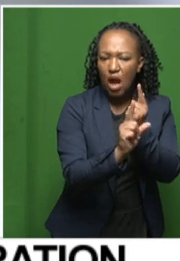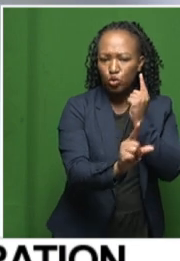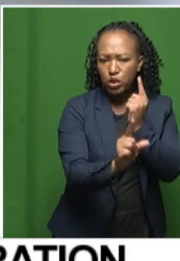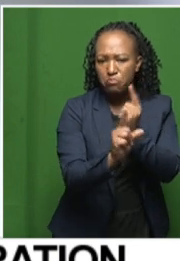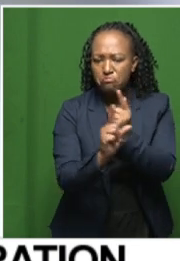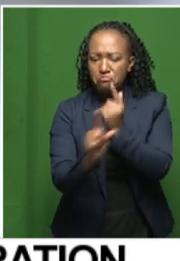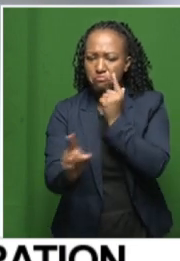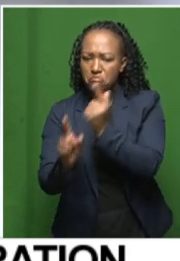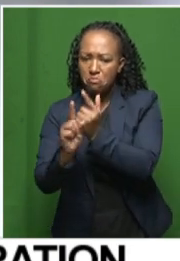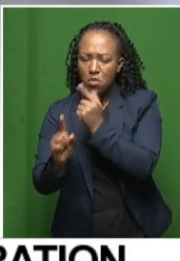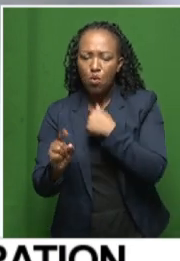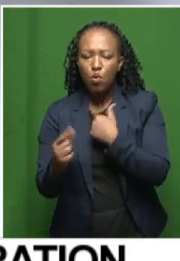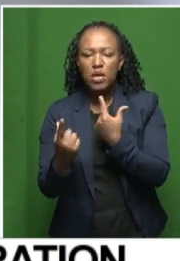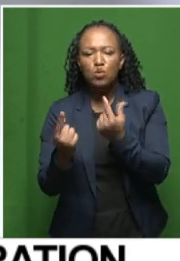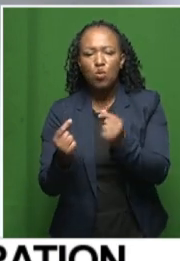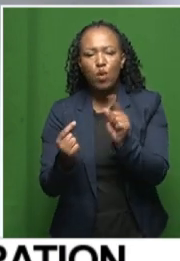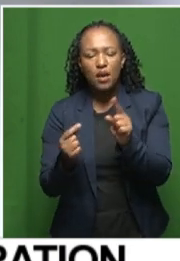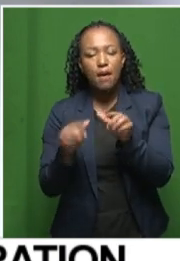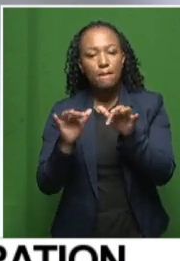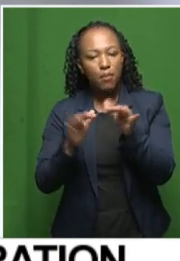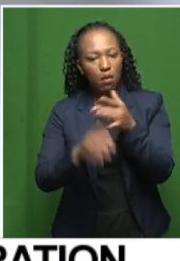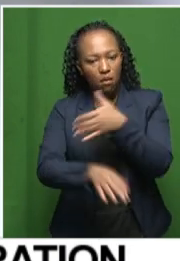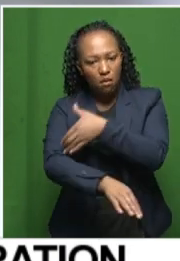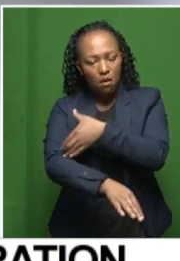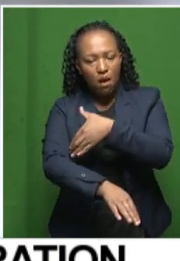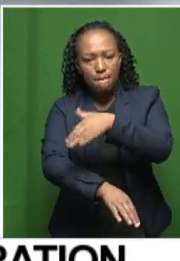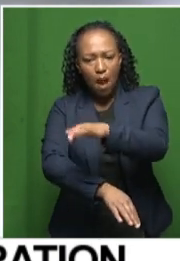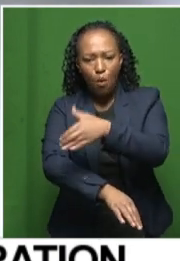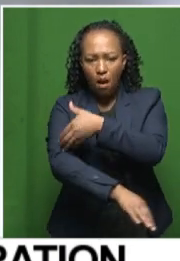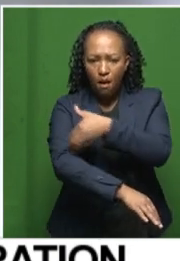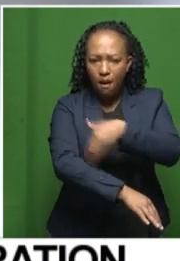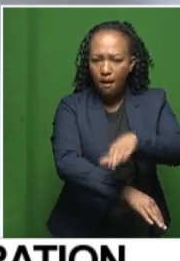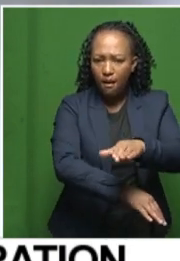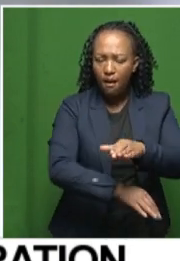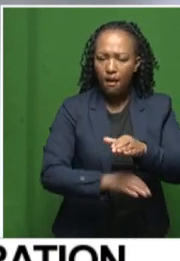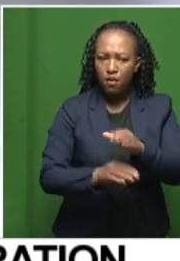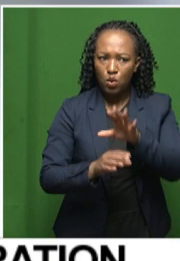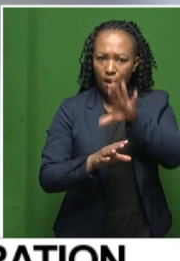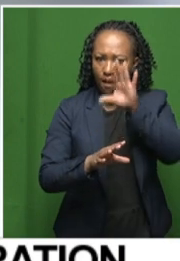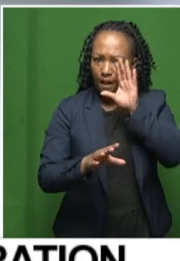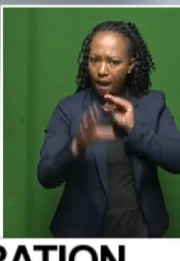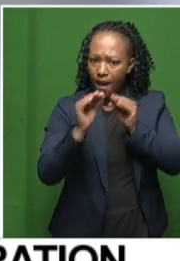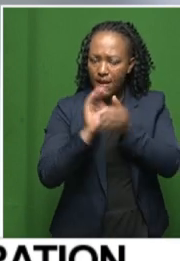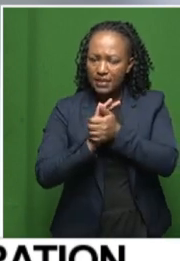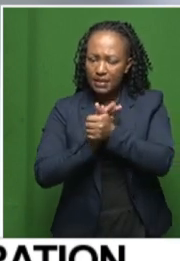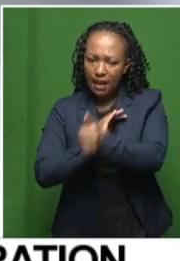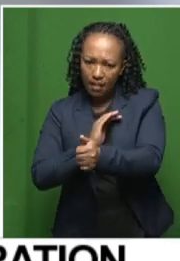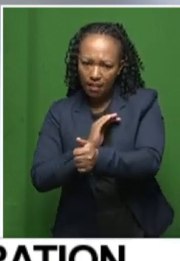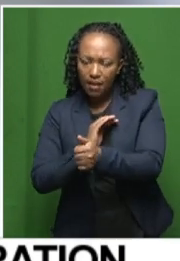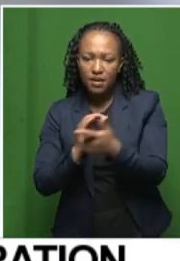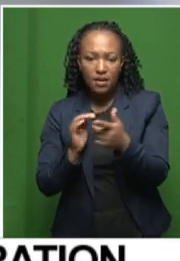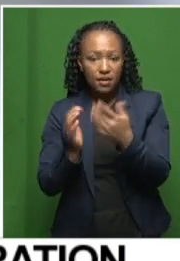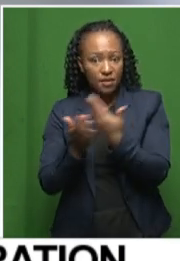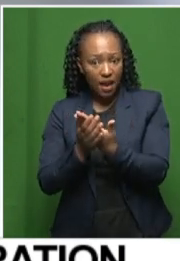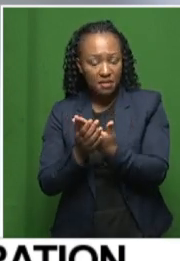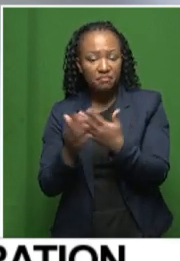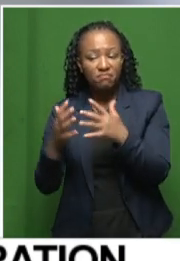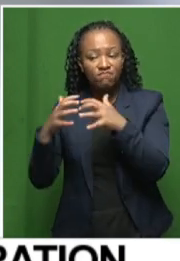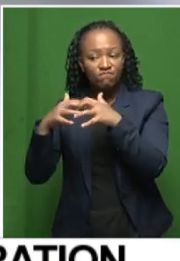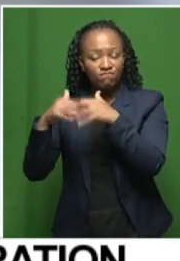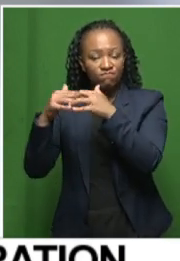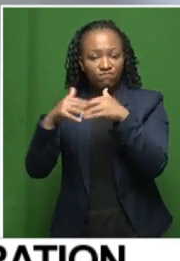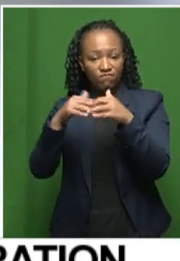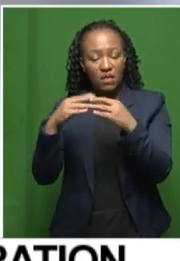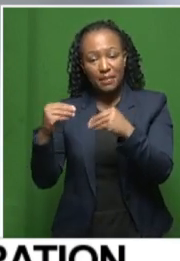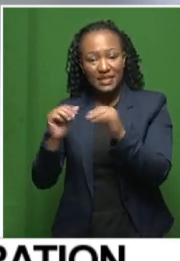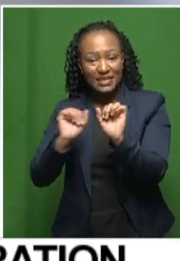the people and help them to, learn a new skill? Can they become installers? Most definitely. Can they set up small businesses